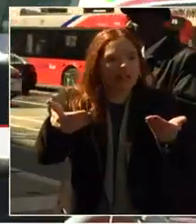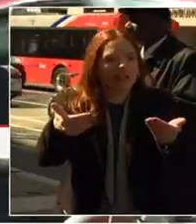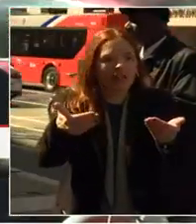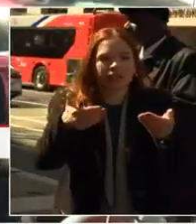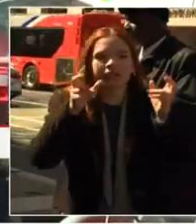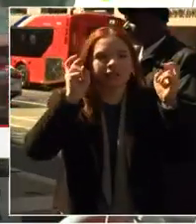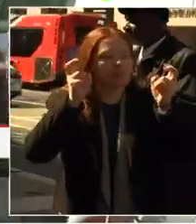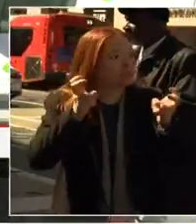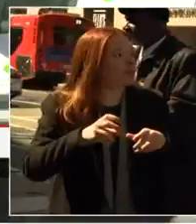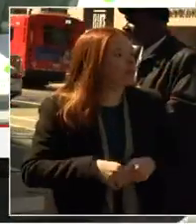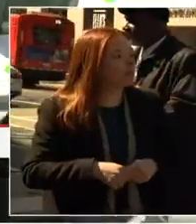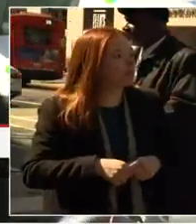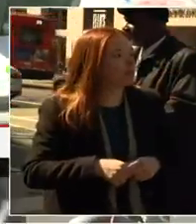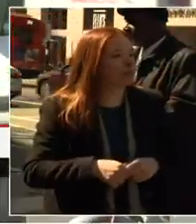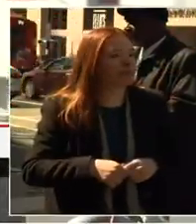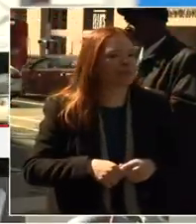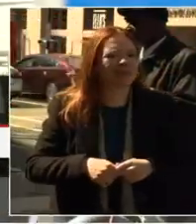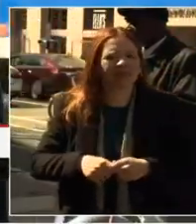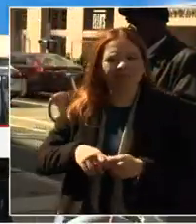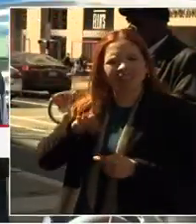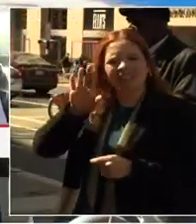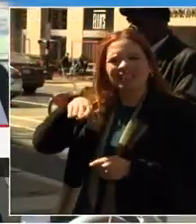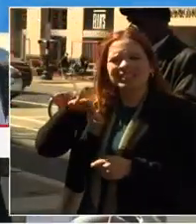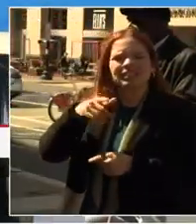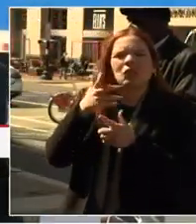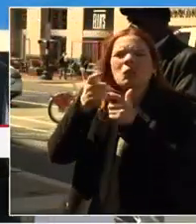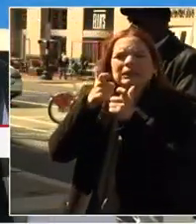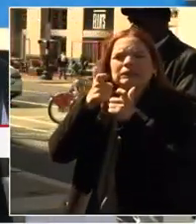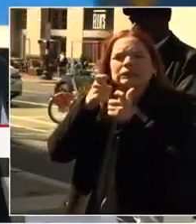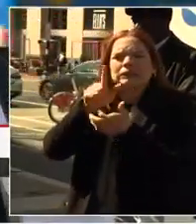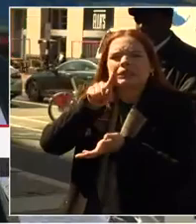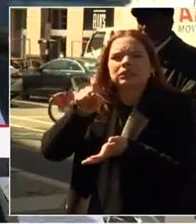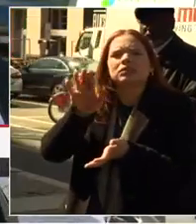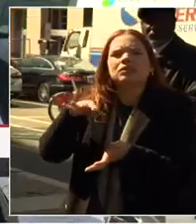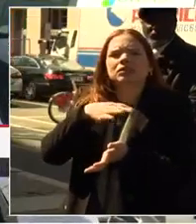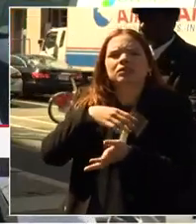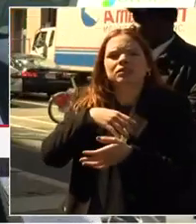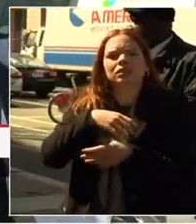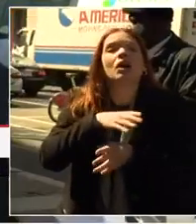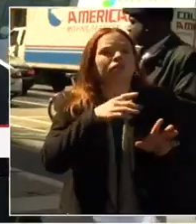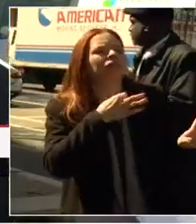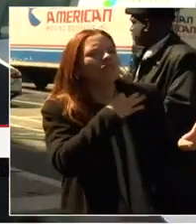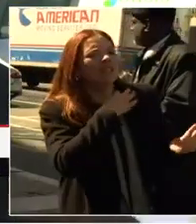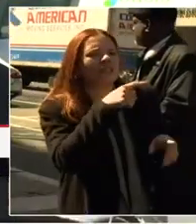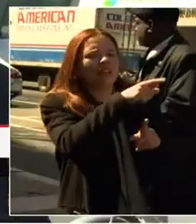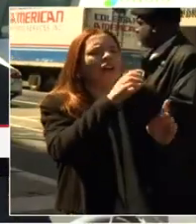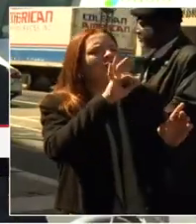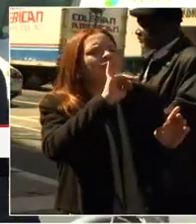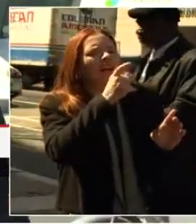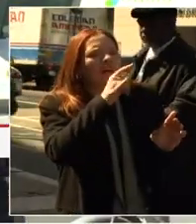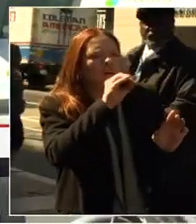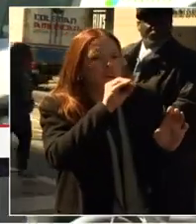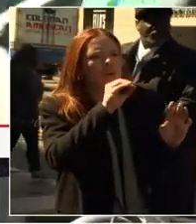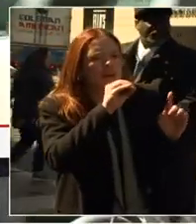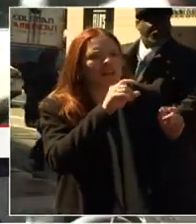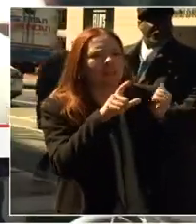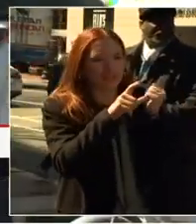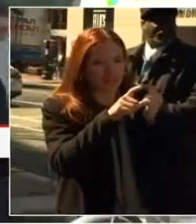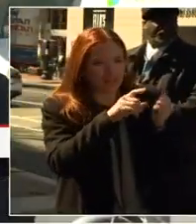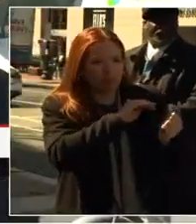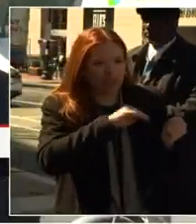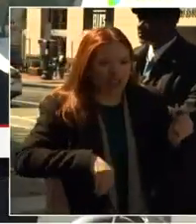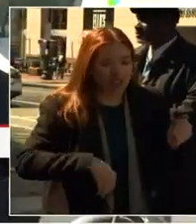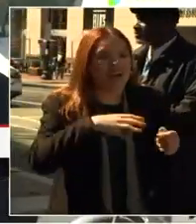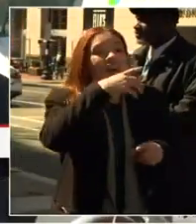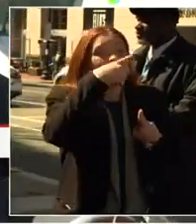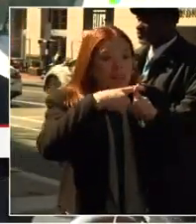Really quick, Mayor, one thing that John Falchecchio did, which was kind of distinct, he was not only deputy mayor, he was also chief of staff, and he was chief of staff for longer than he was deputy mayor. Was